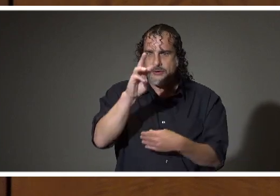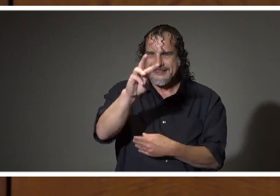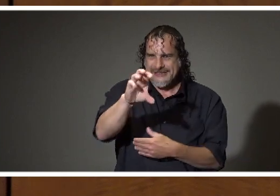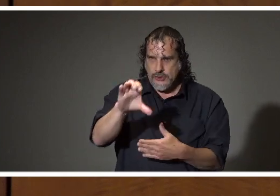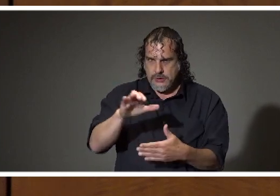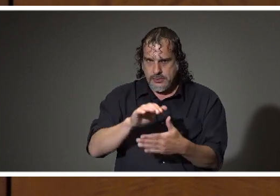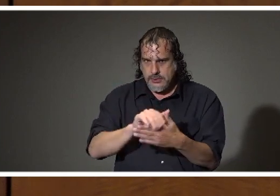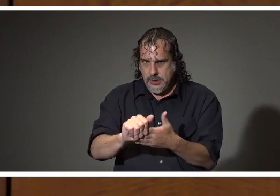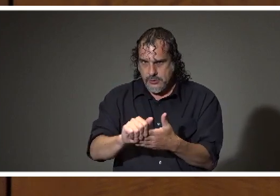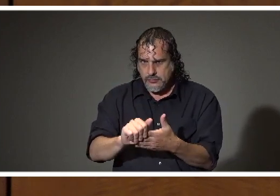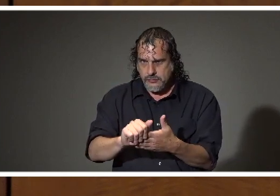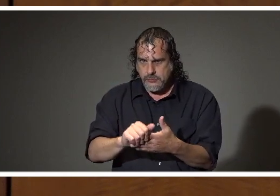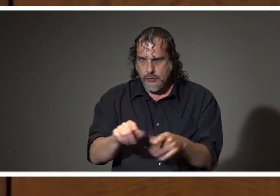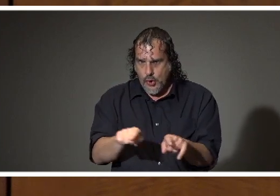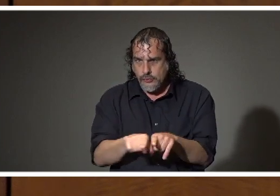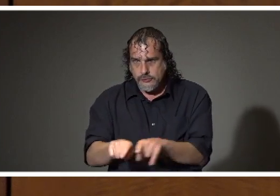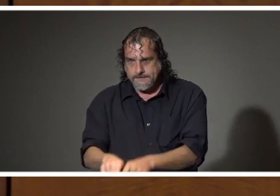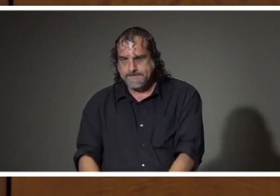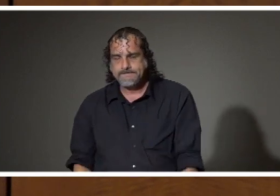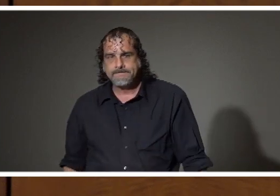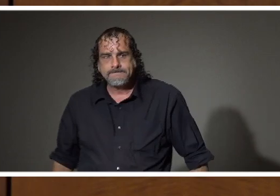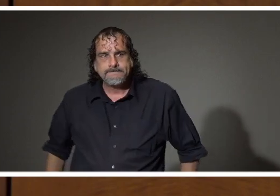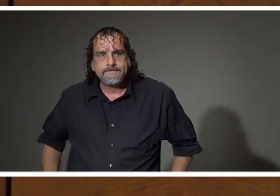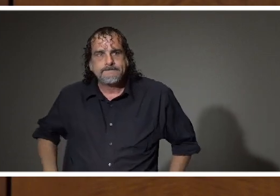$600 as well.